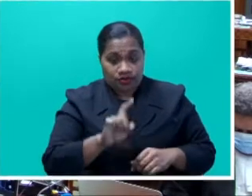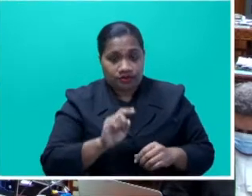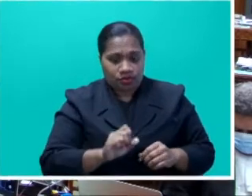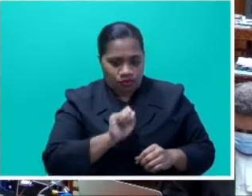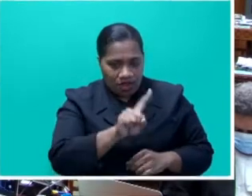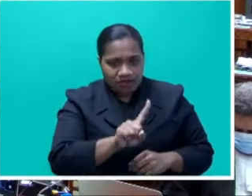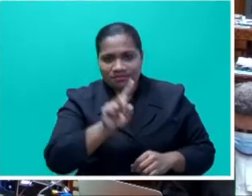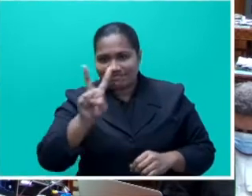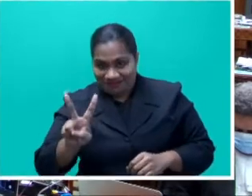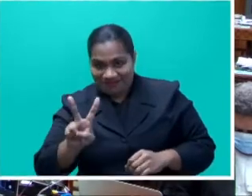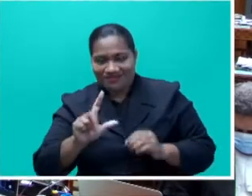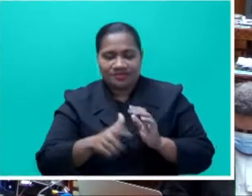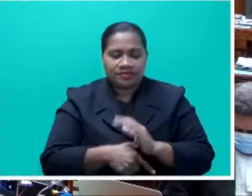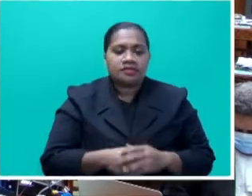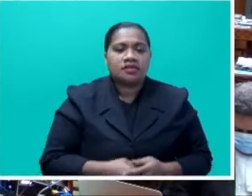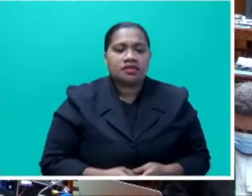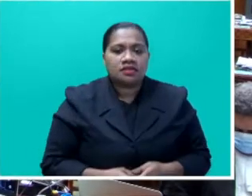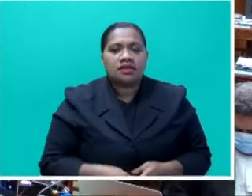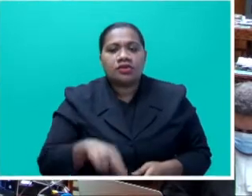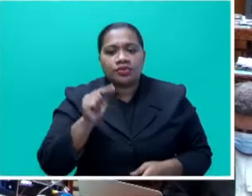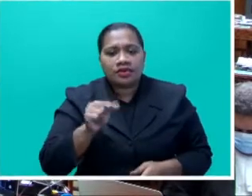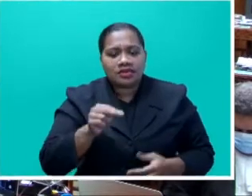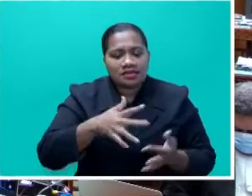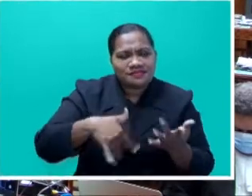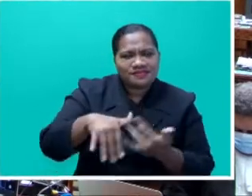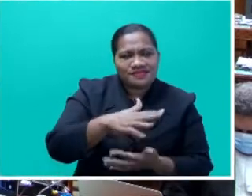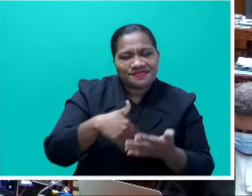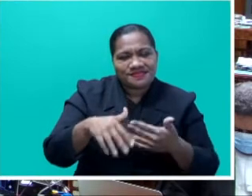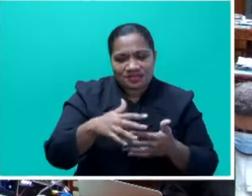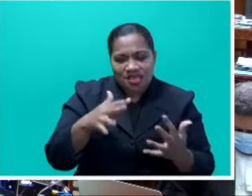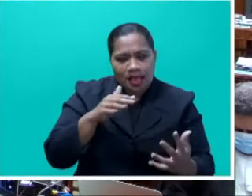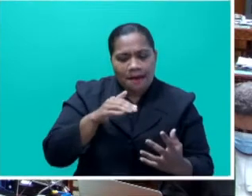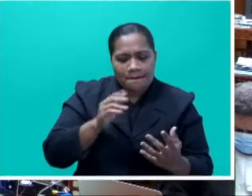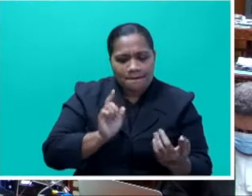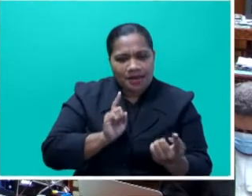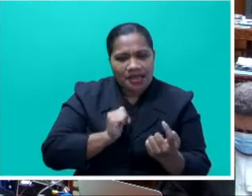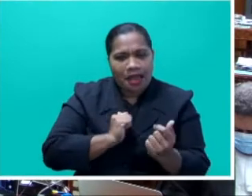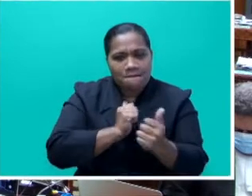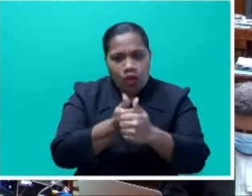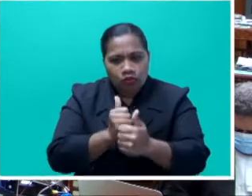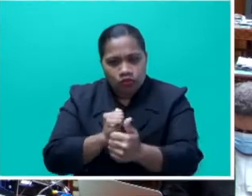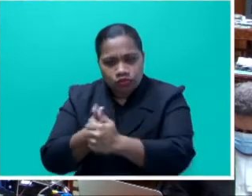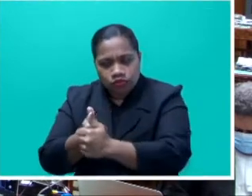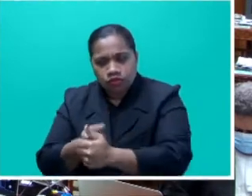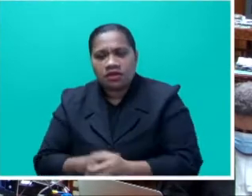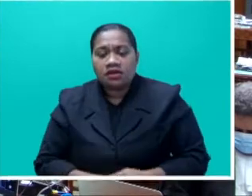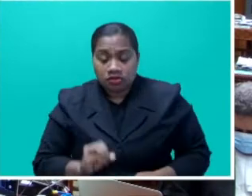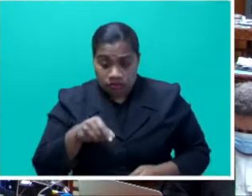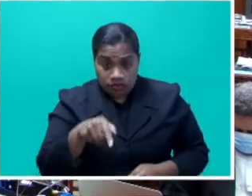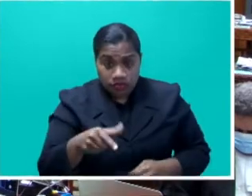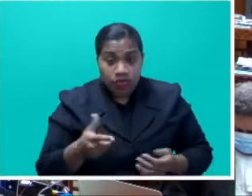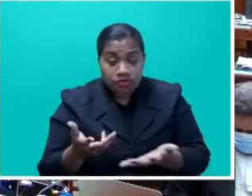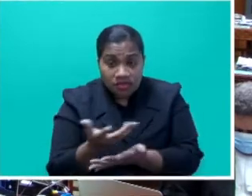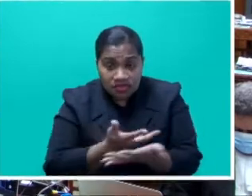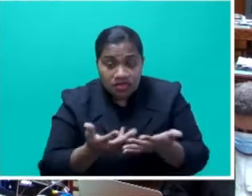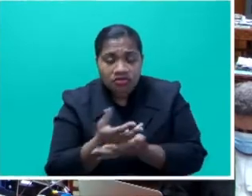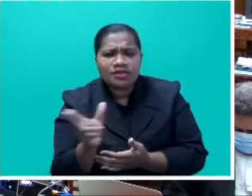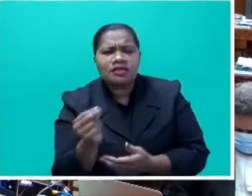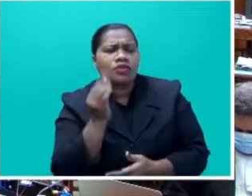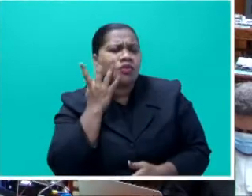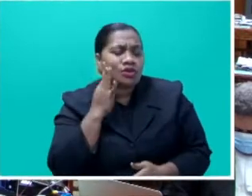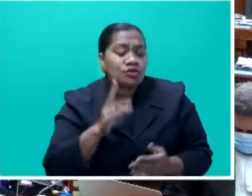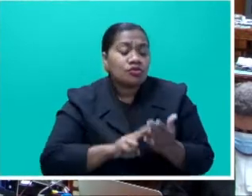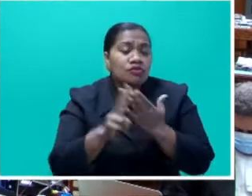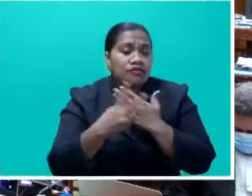and includes a mixed method approach. Consultations started were to be carried out between November 2020 and